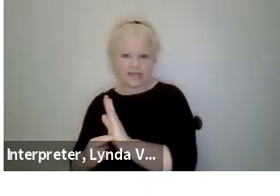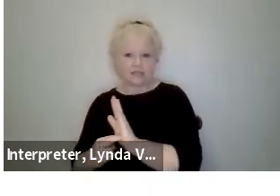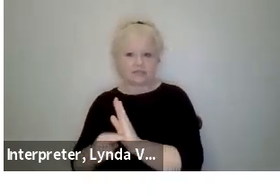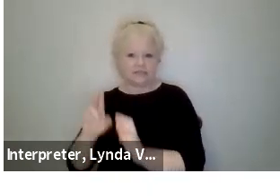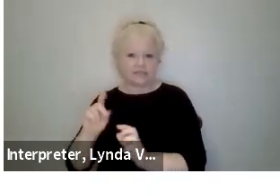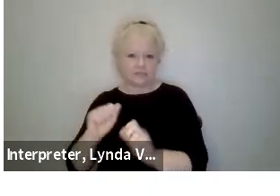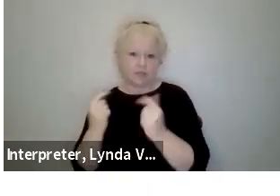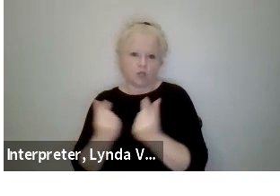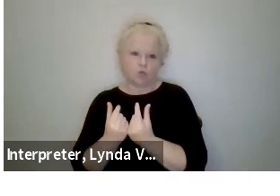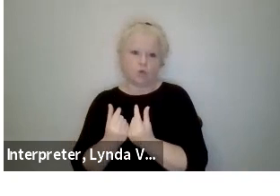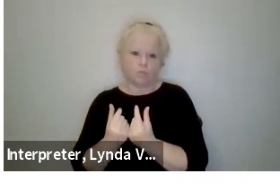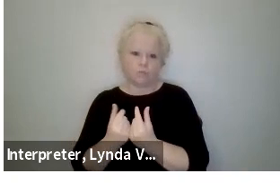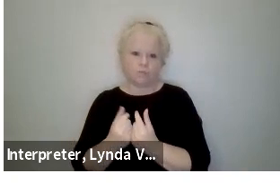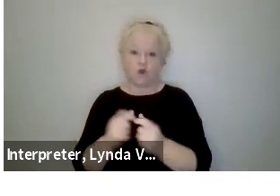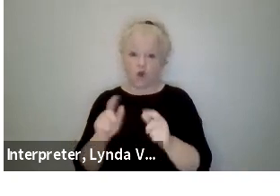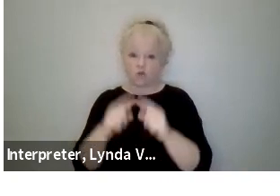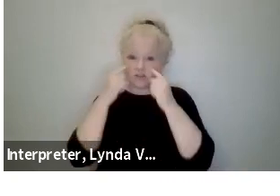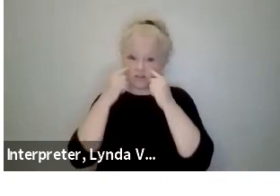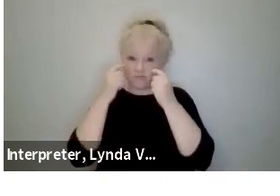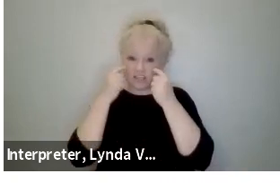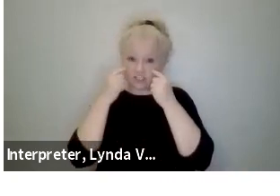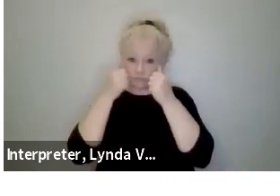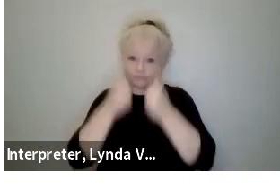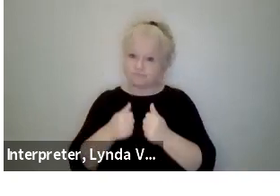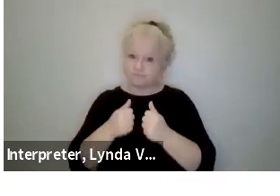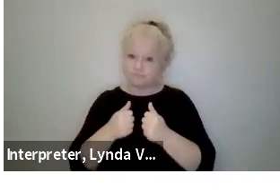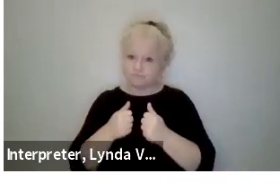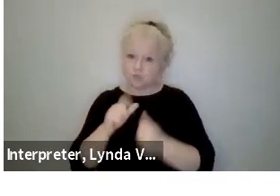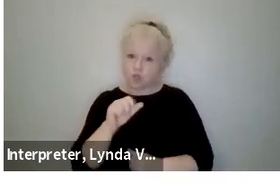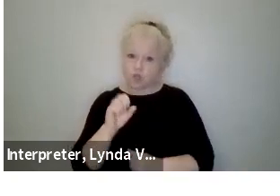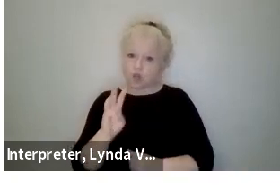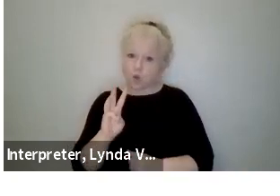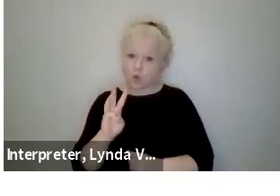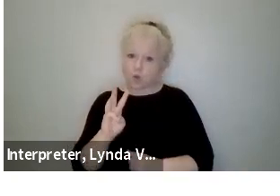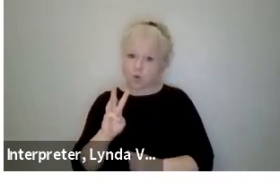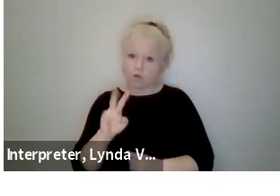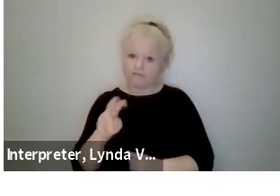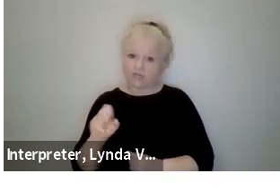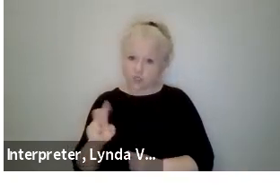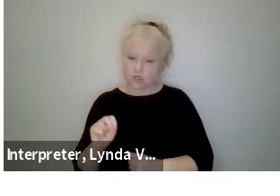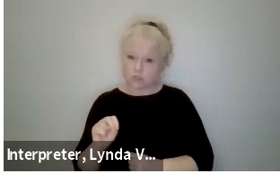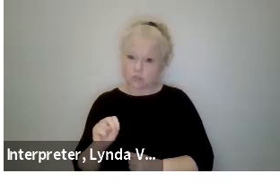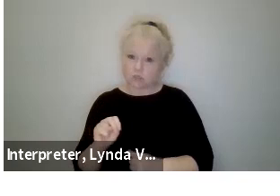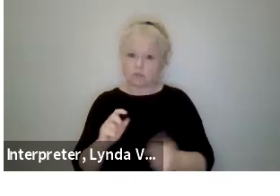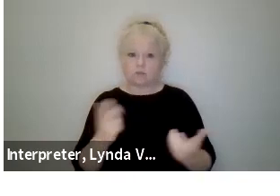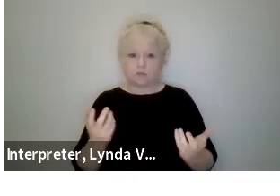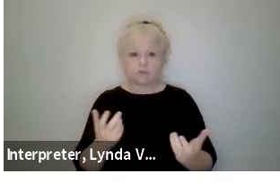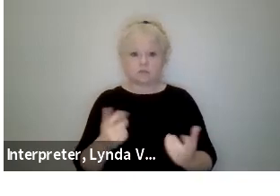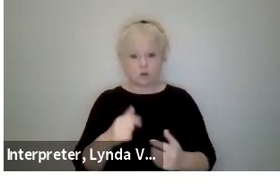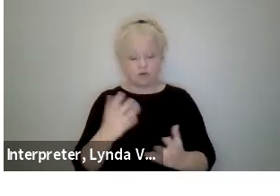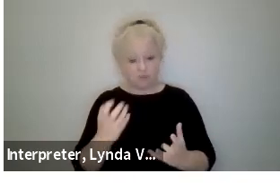disability, low vision included. And I'd encourage you, if you are looking for practices or connections